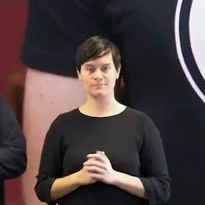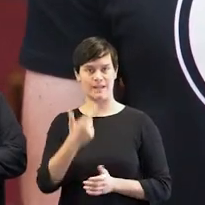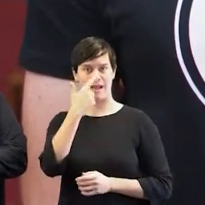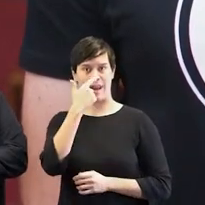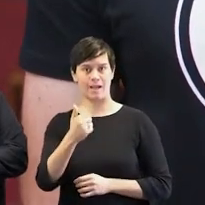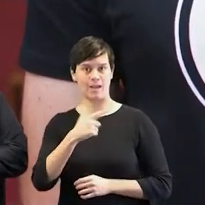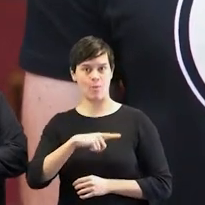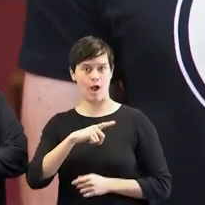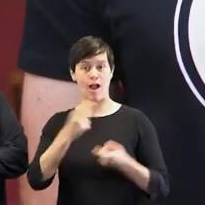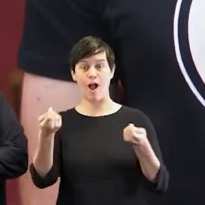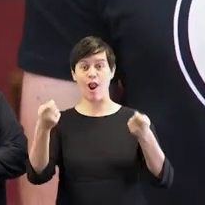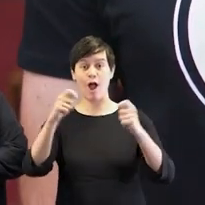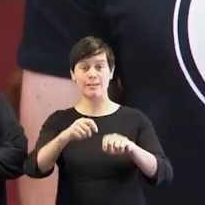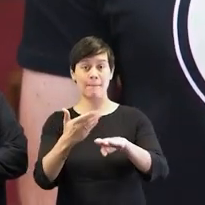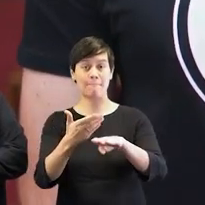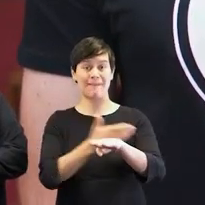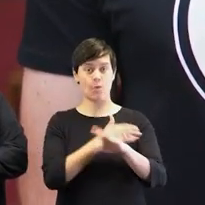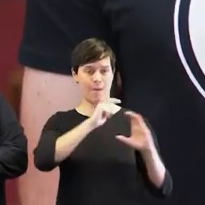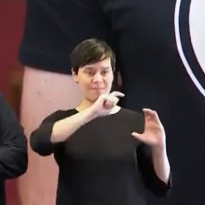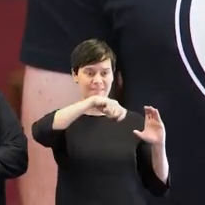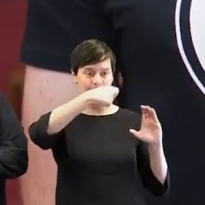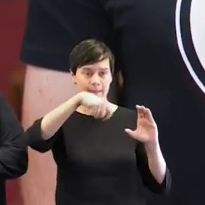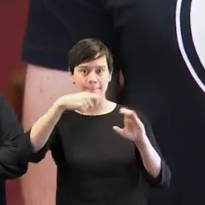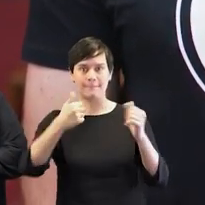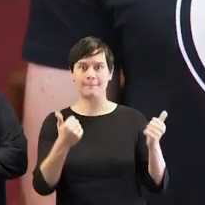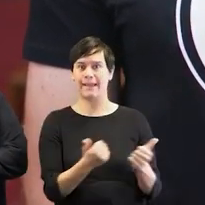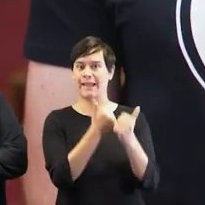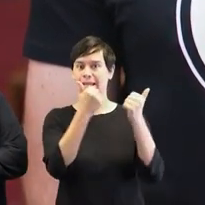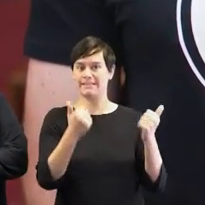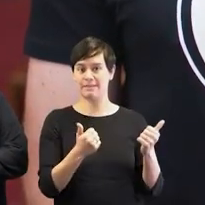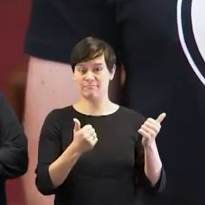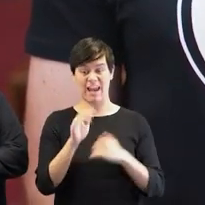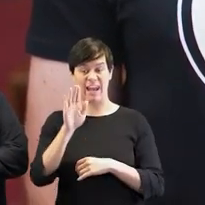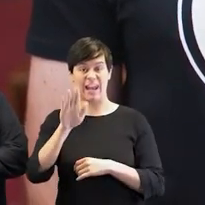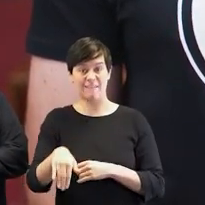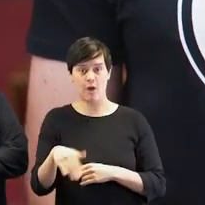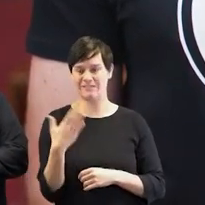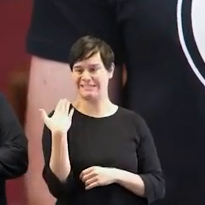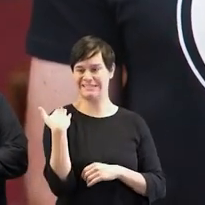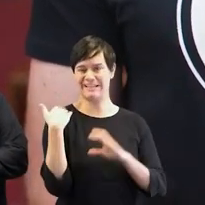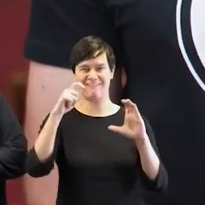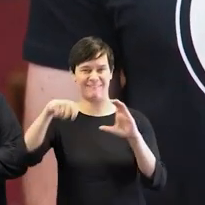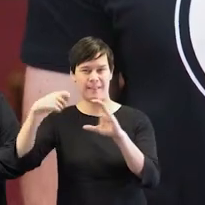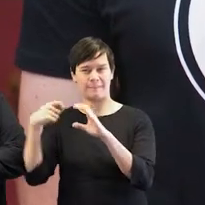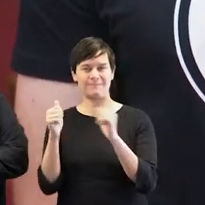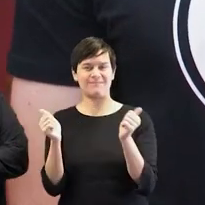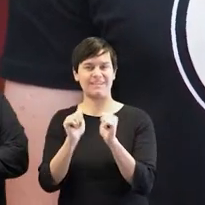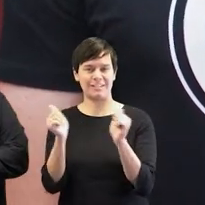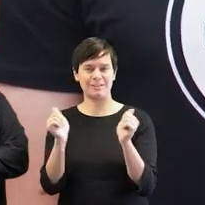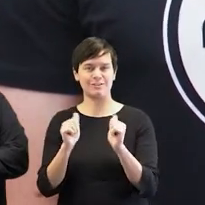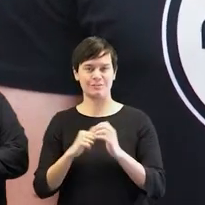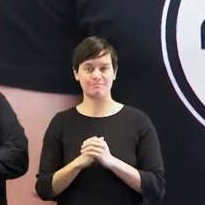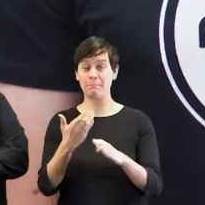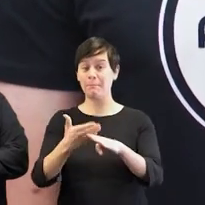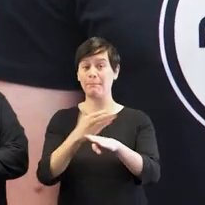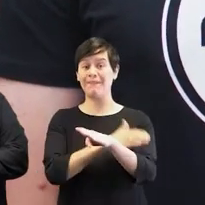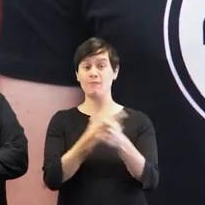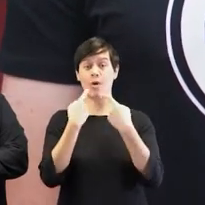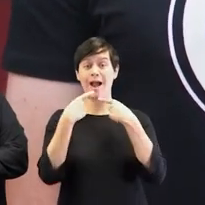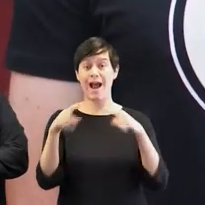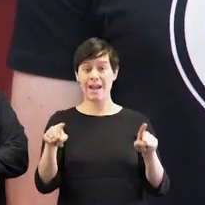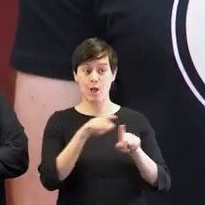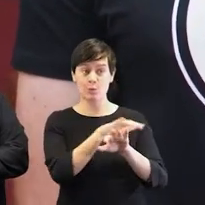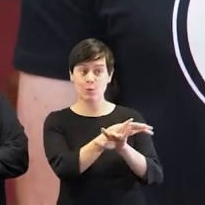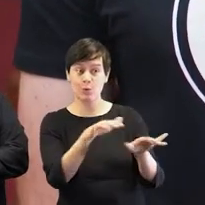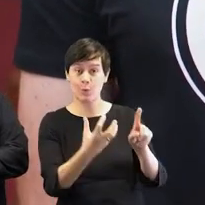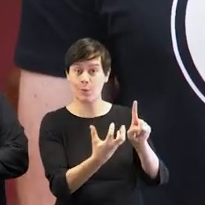most of our filming for today before lockdown restrictions, and we've been able to film the rest more recently. Before we announce the winners, a special mihi